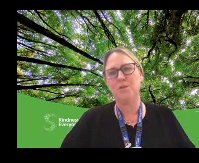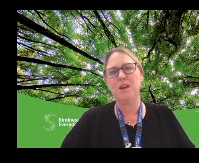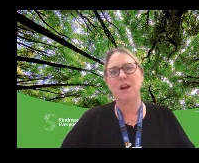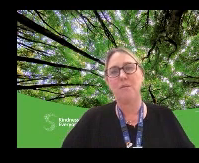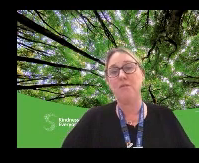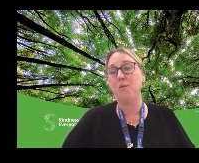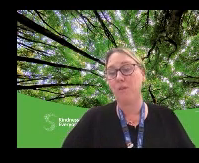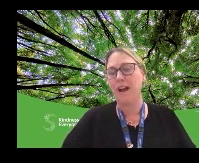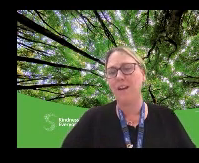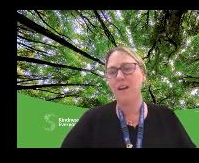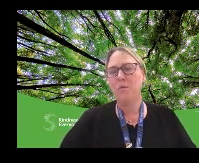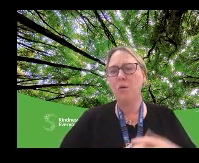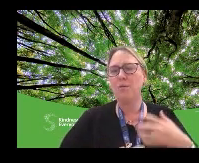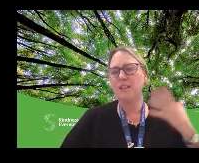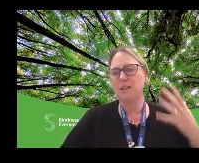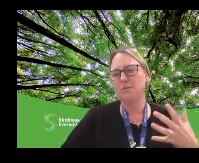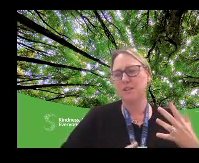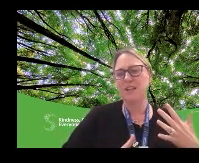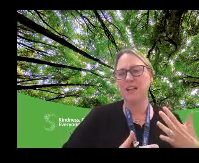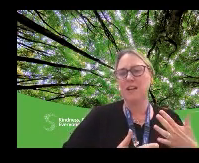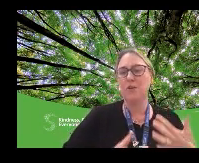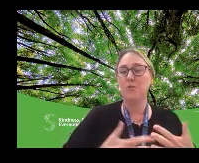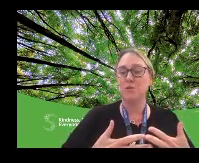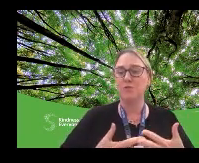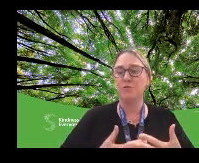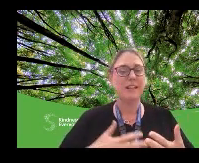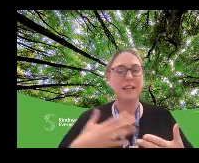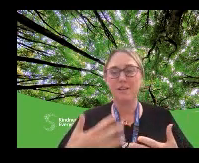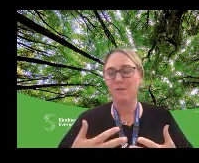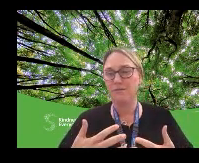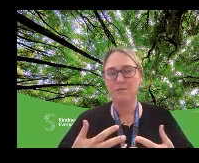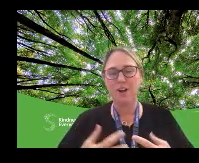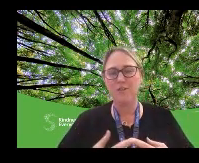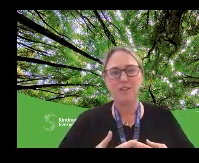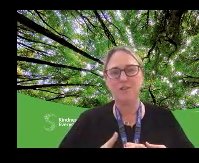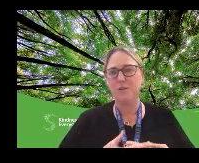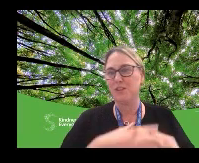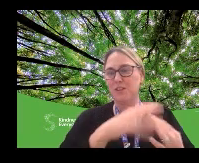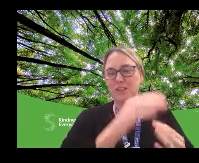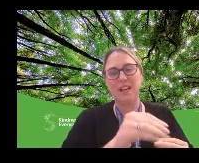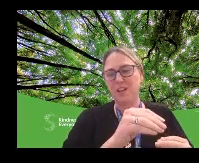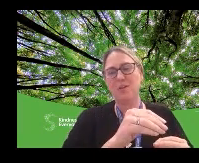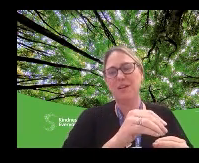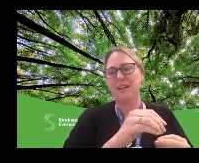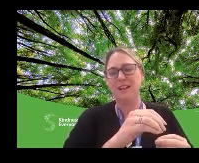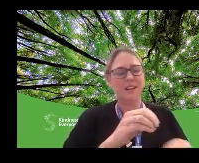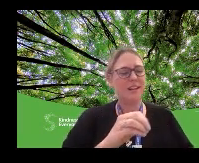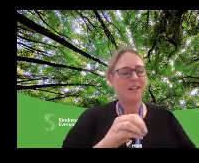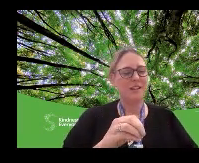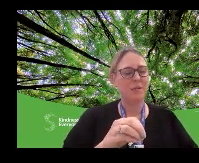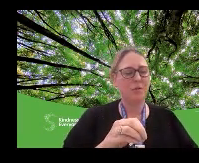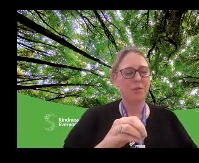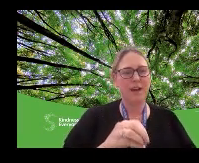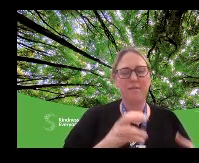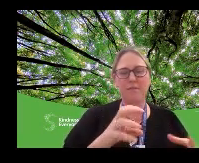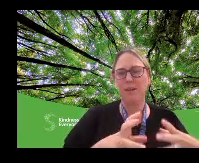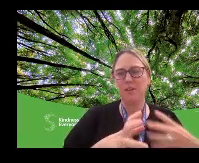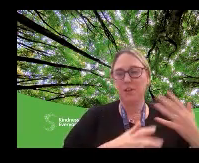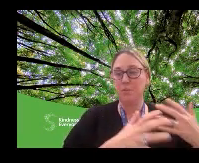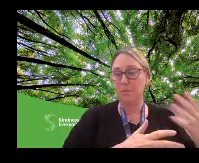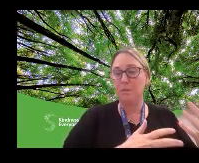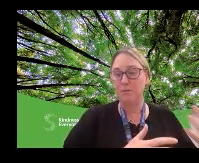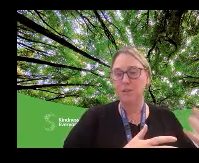or support for that? What was it that was seen? Who saw it? They can answer those questions that can go in here. So all of